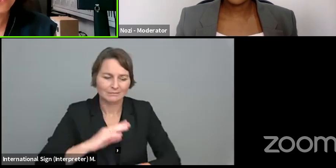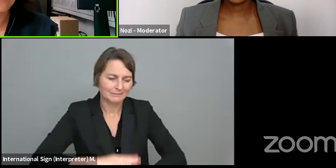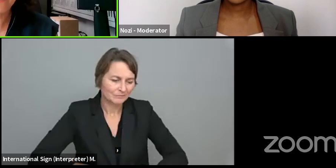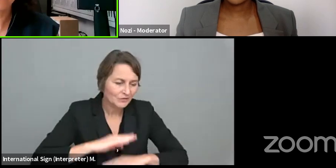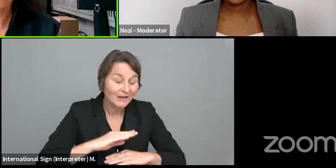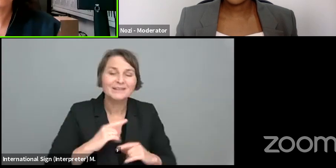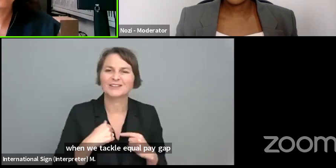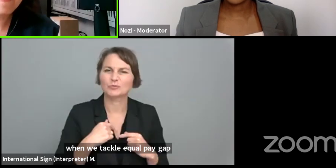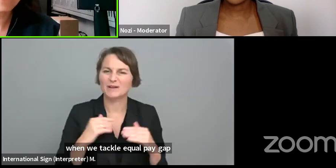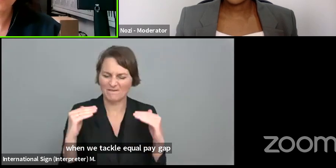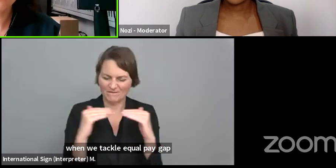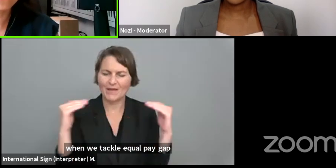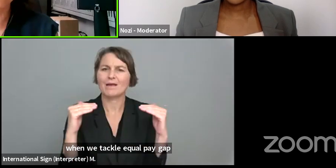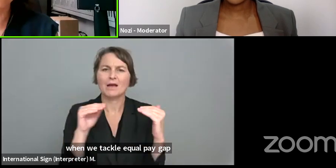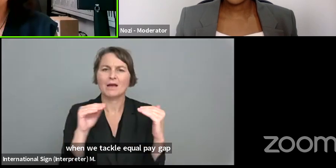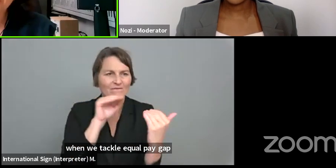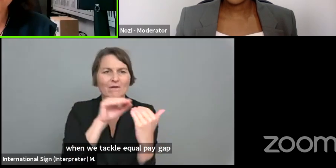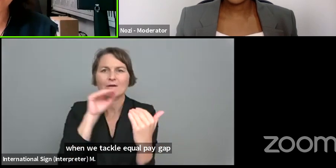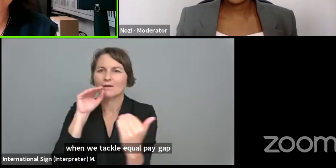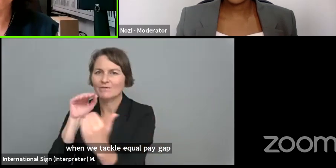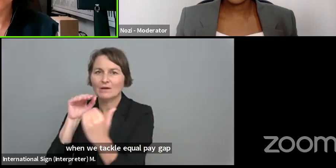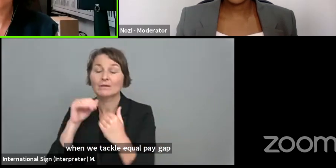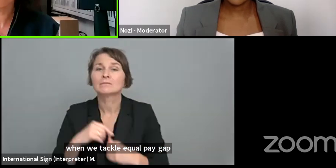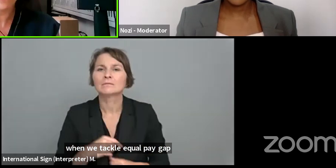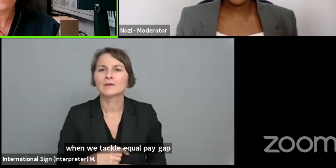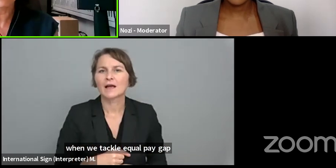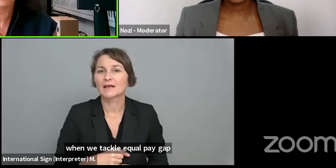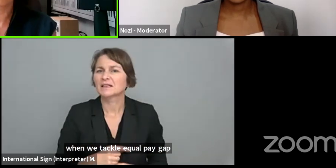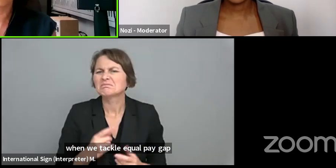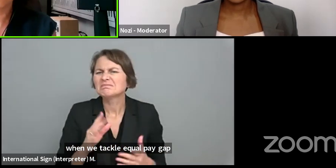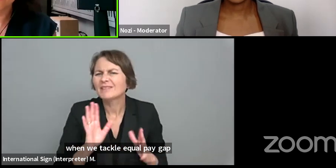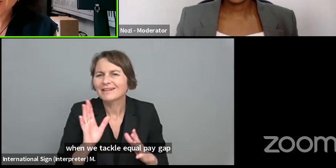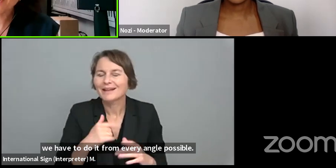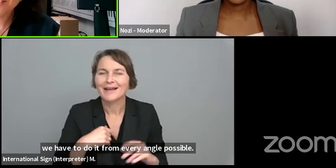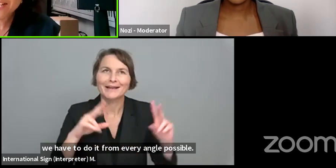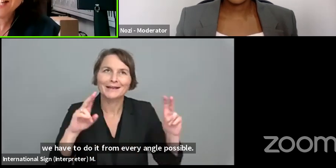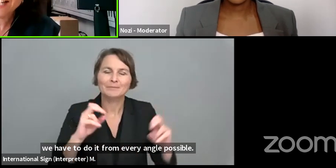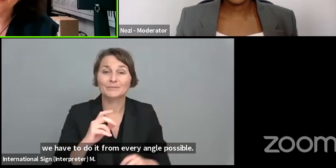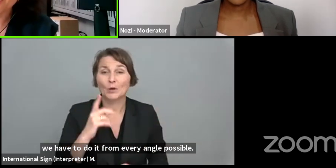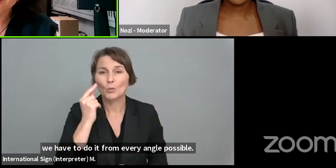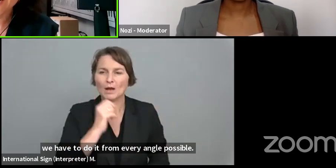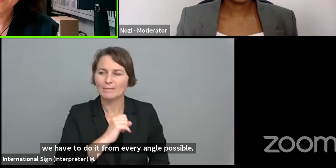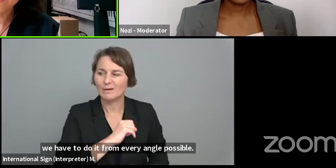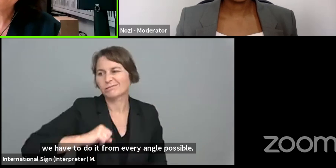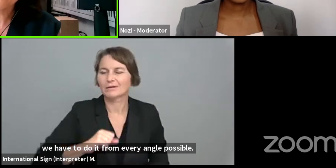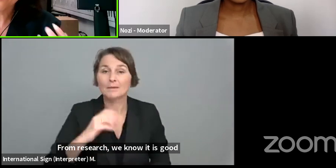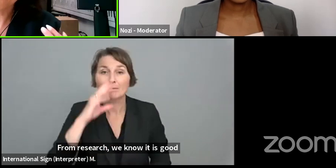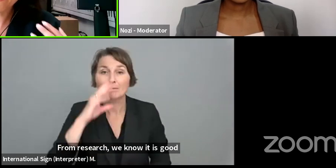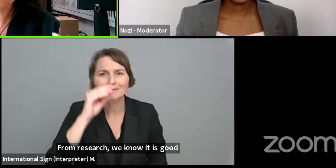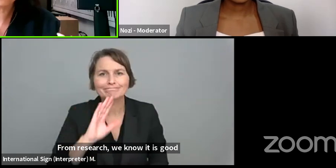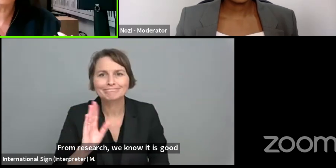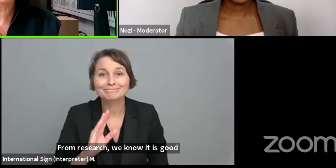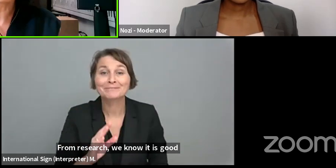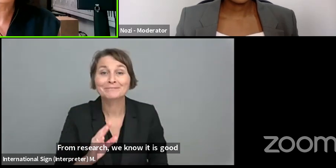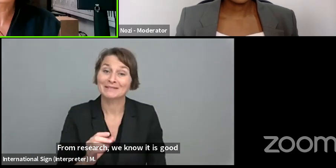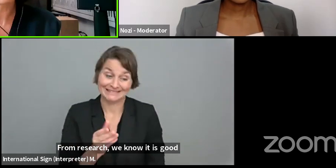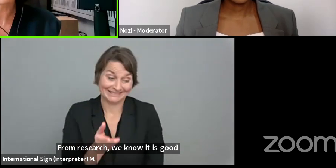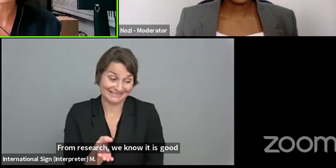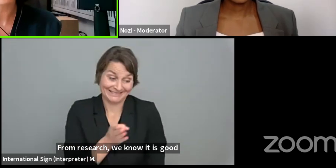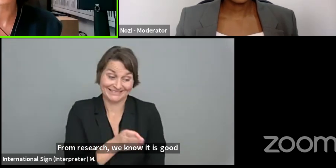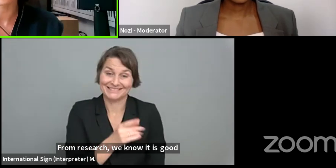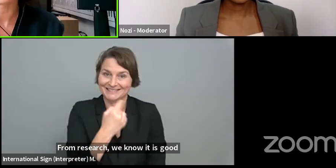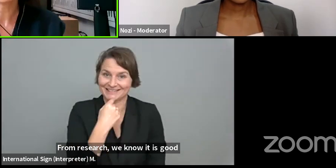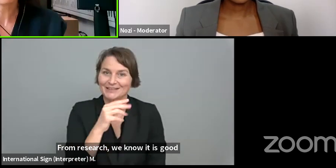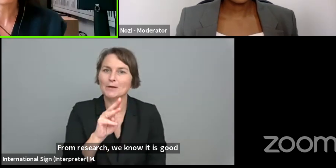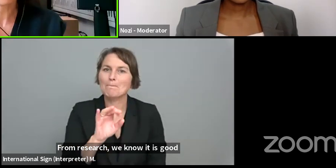is not about women wanting something over men. And I think Megan absolutely nailed it when she said, there are people who, there's a